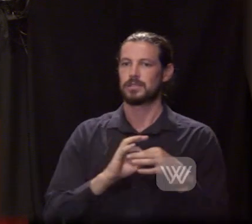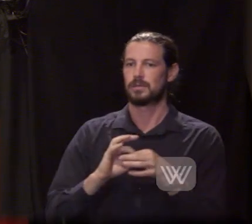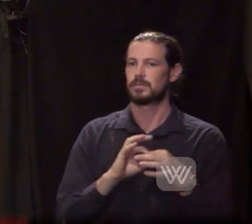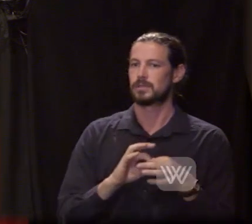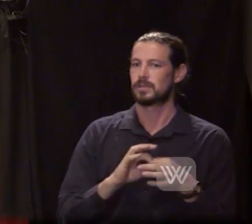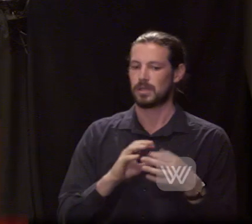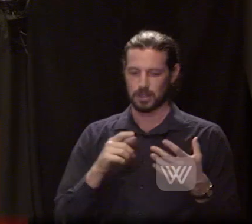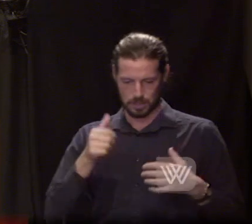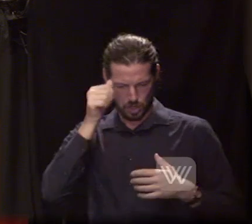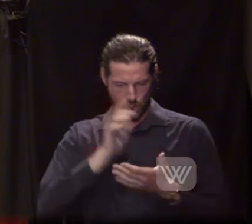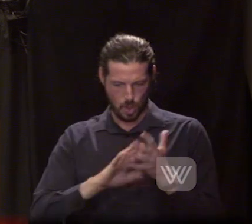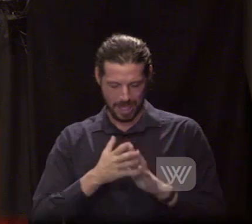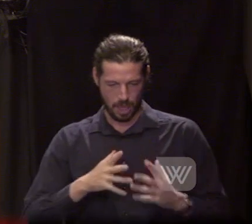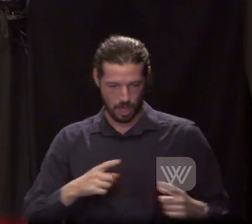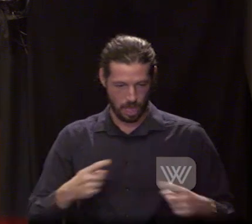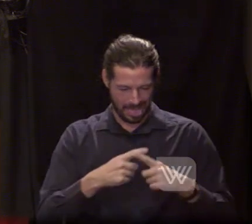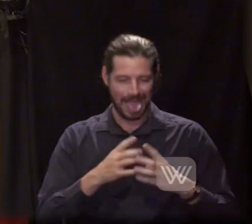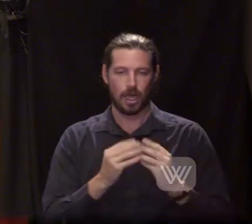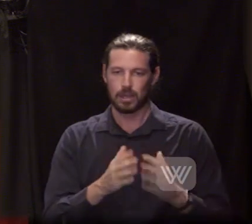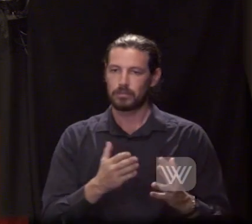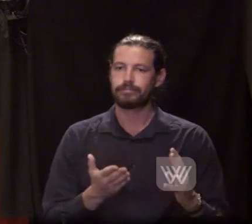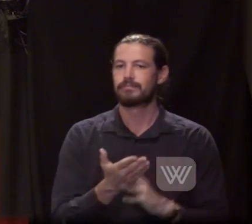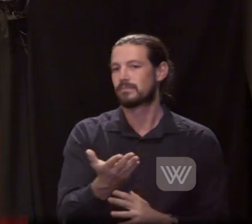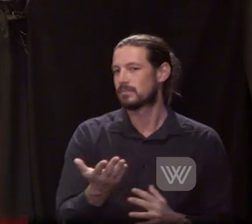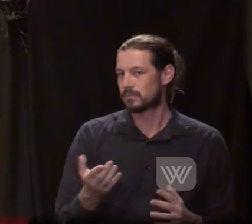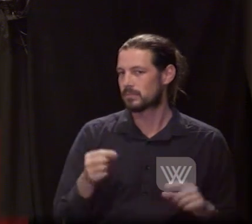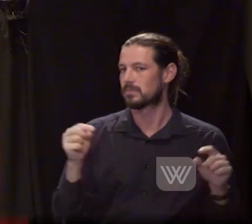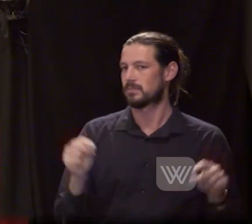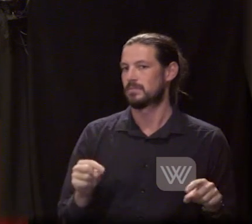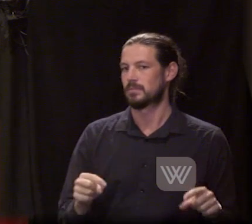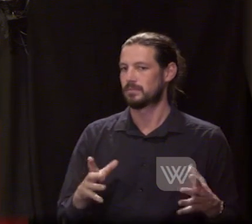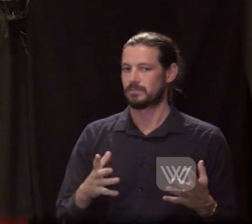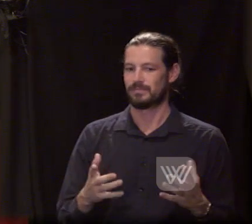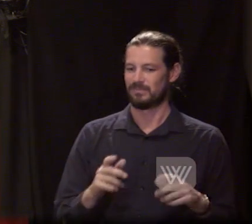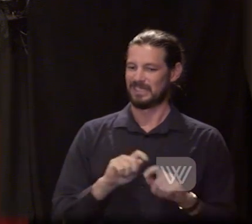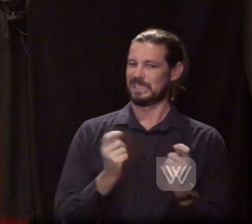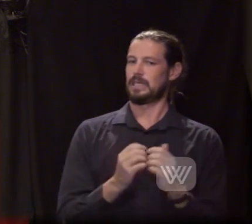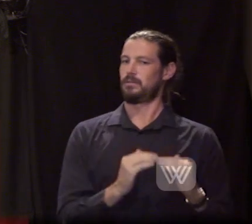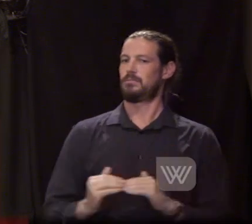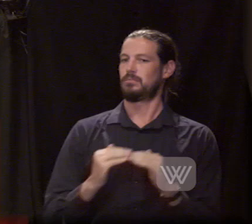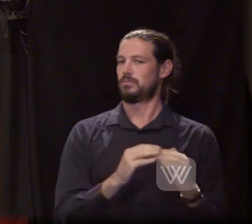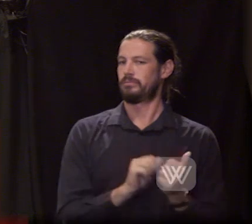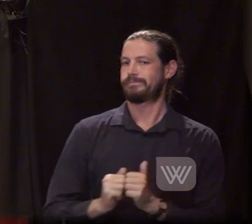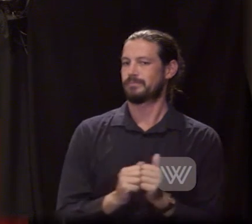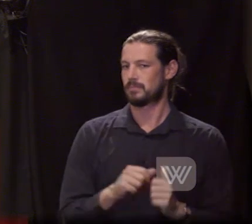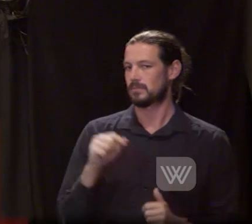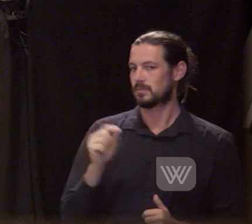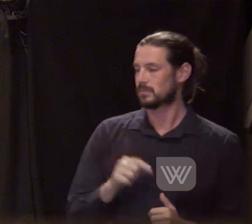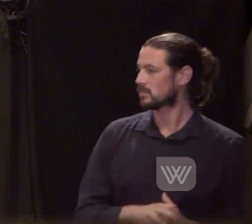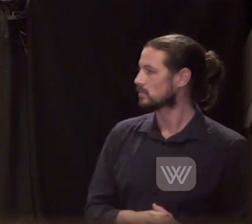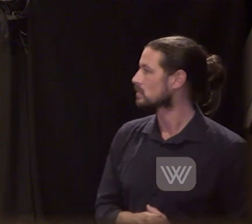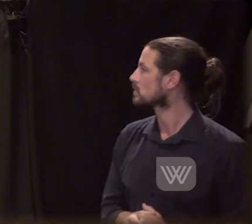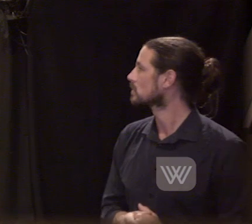with conflict or disagreements that they can move past it and be a cohesive and functional group together. I know that